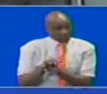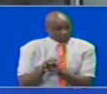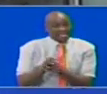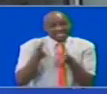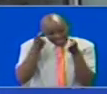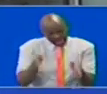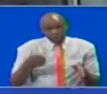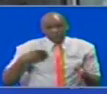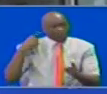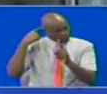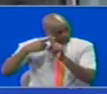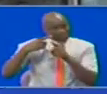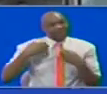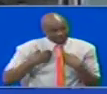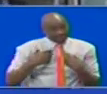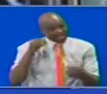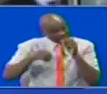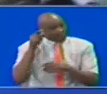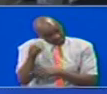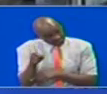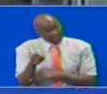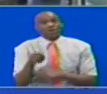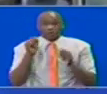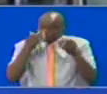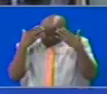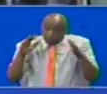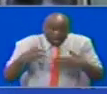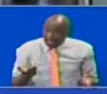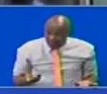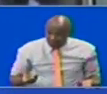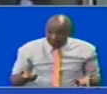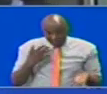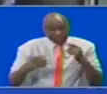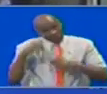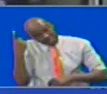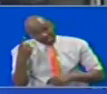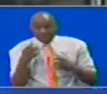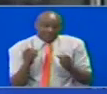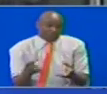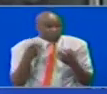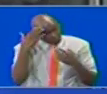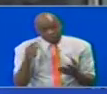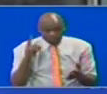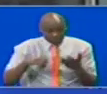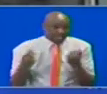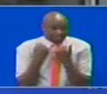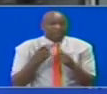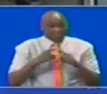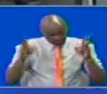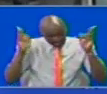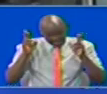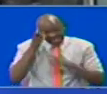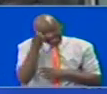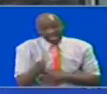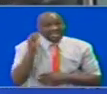far we are optimistic. But elections are elections, they are unpredictable. You don't know what will happen. But we are certain this is the time,